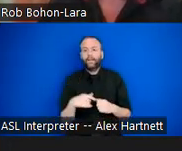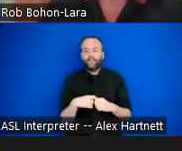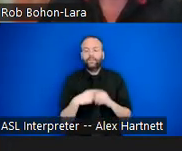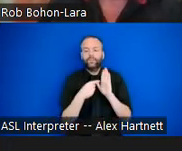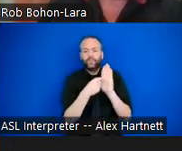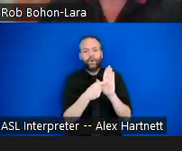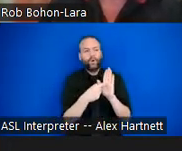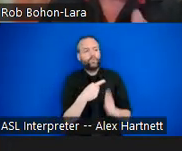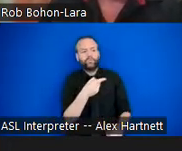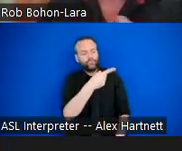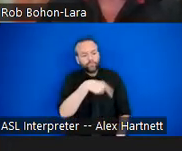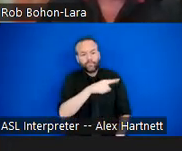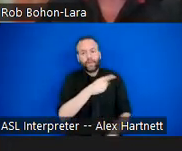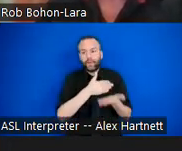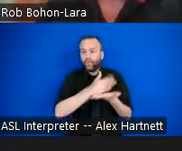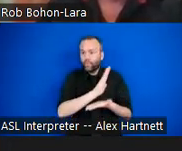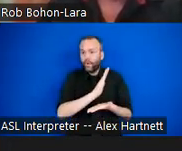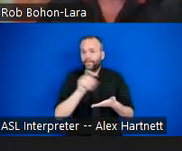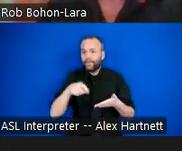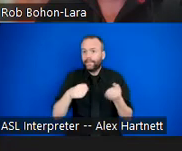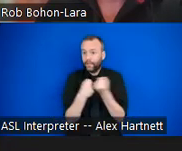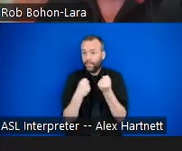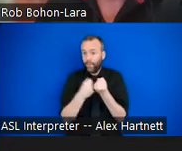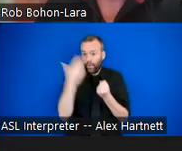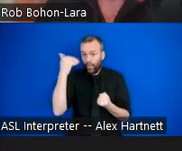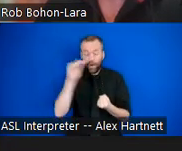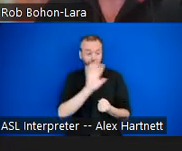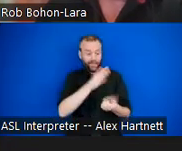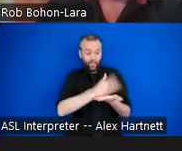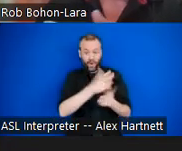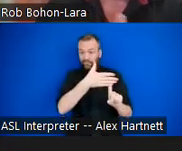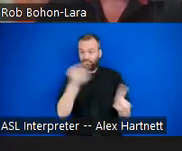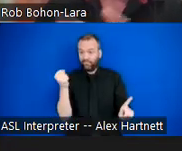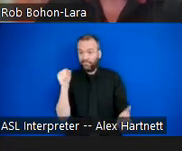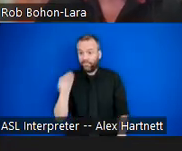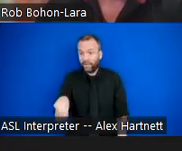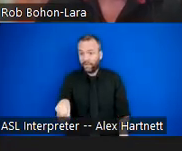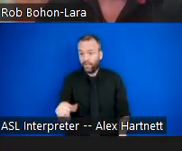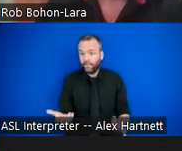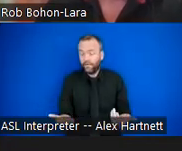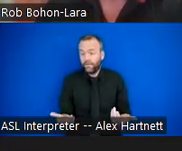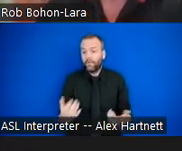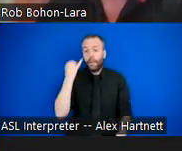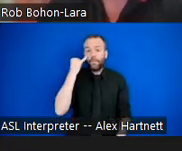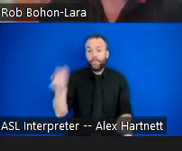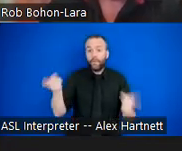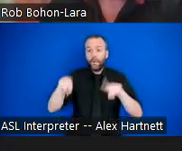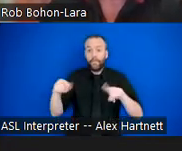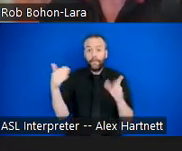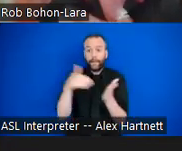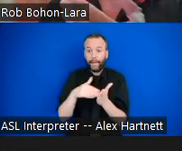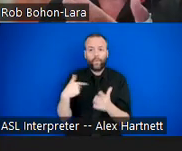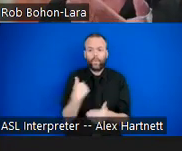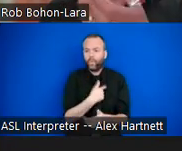taught us anything, it's that these rights are fragile and can be taken away. And when or if that happens again, we as a